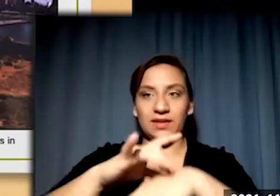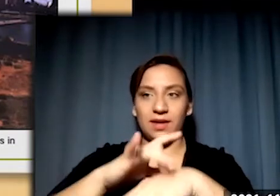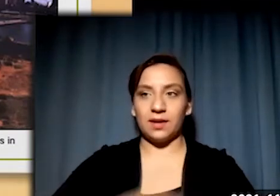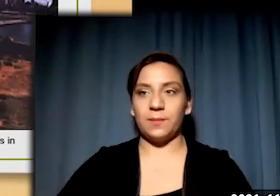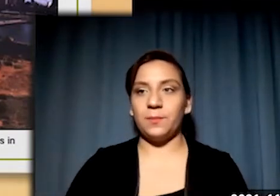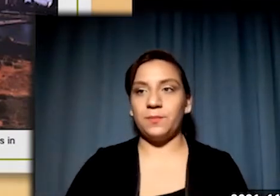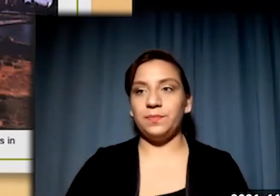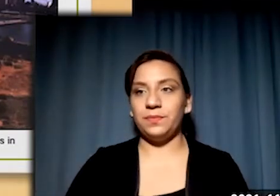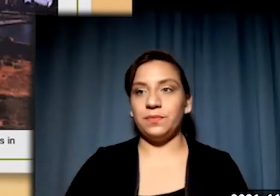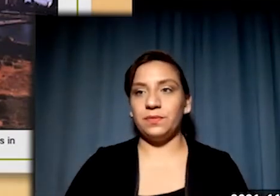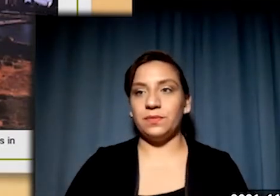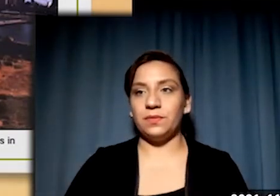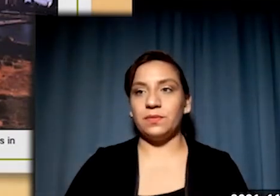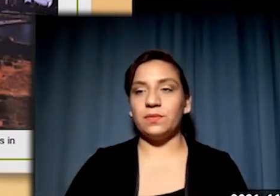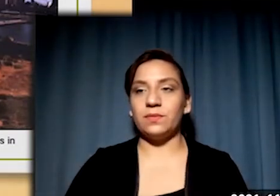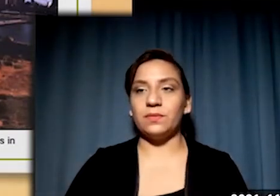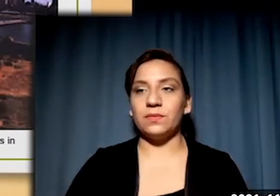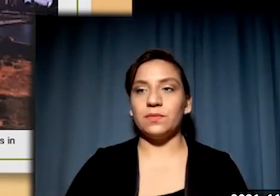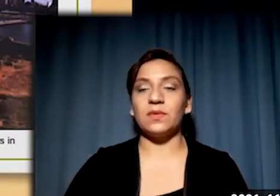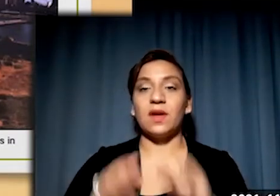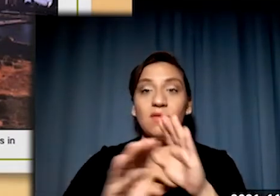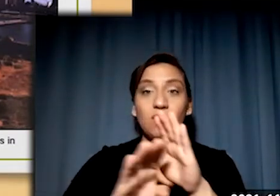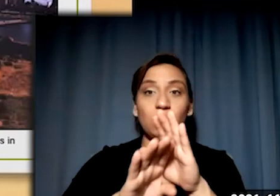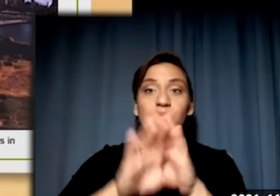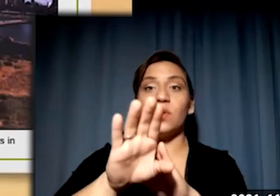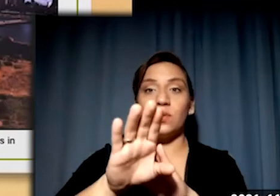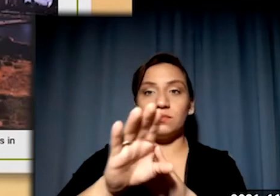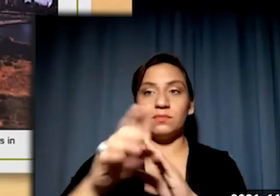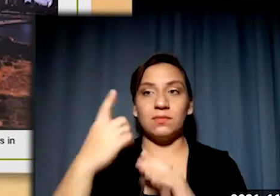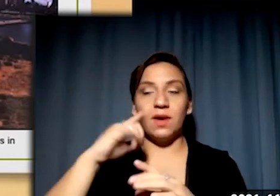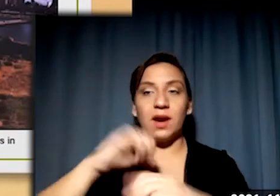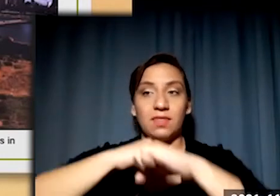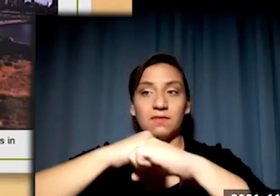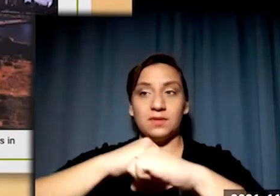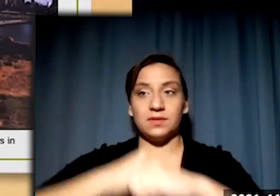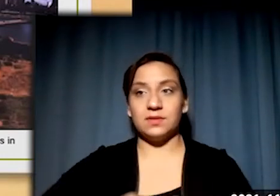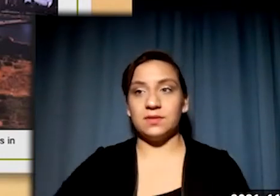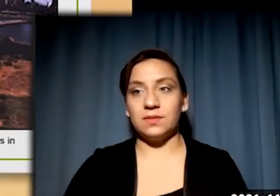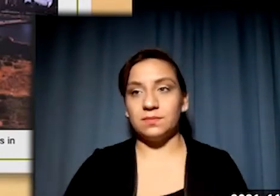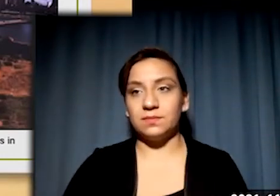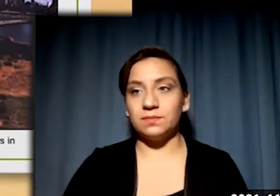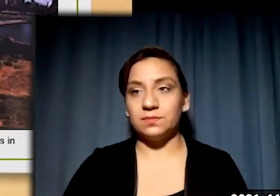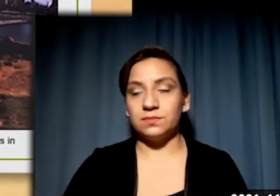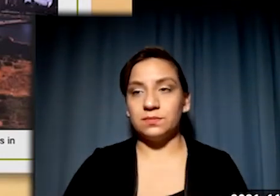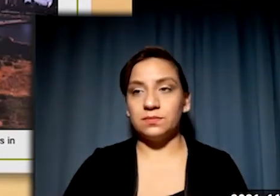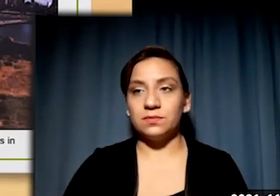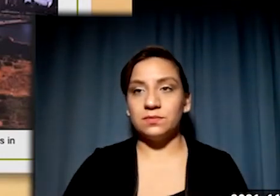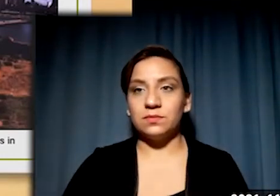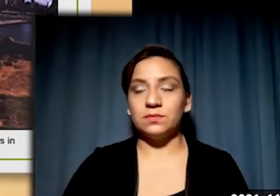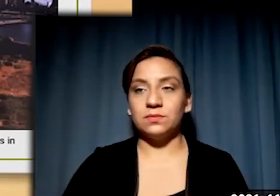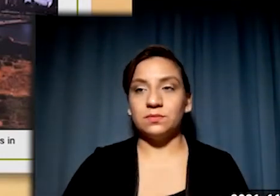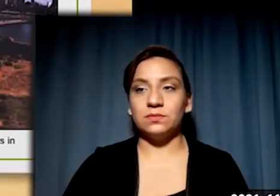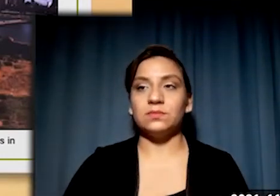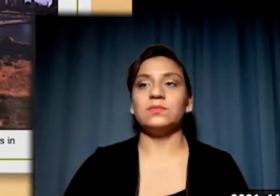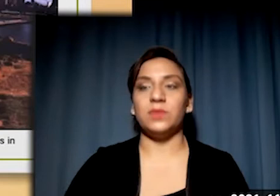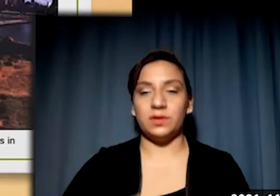lines systems by institutional development projects during the first decades of the 20th century.